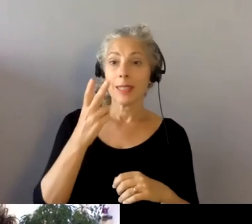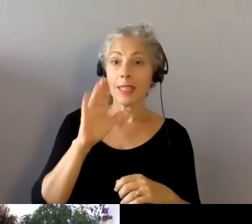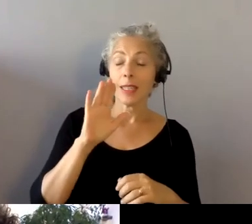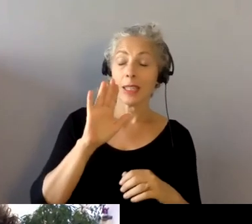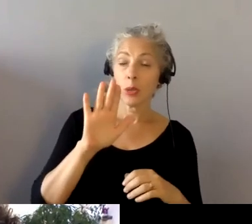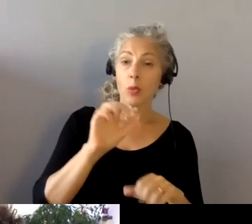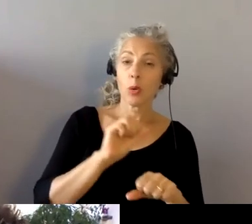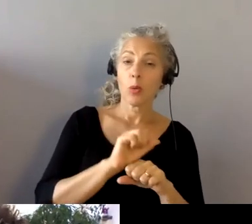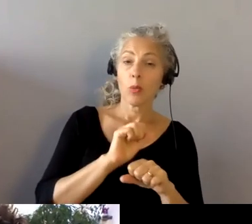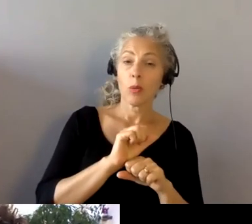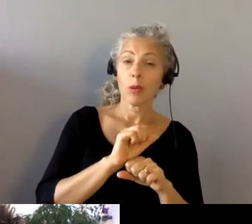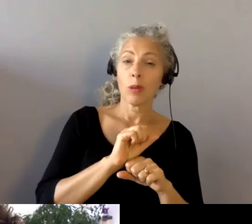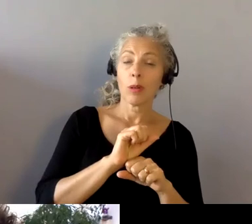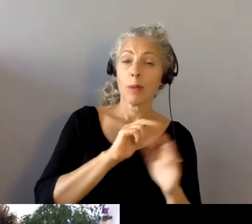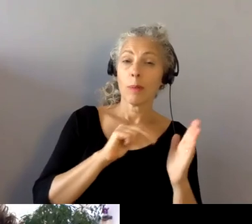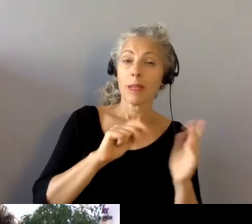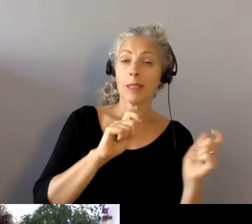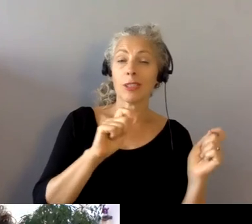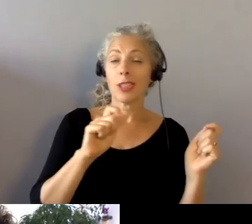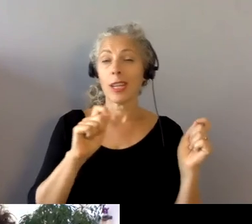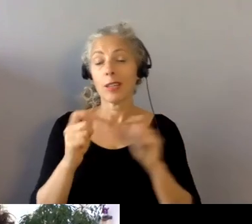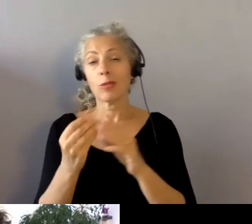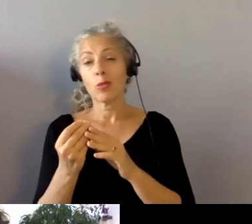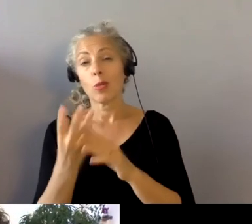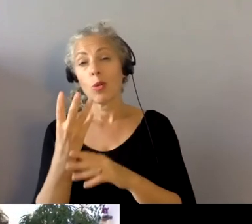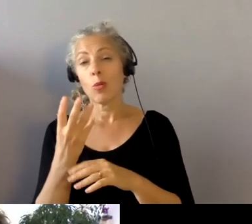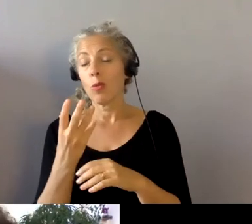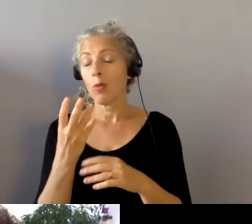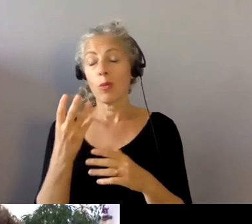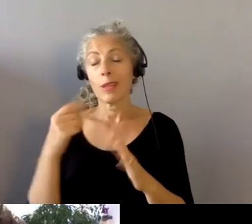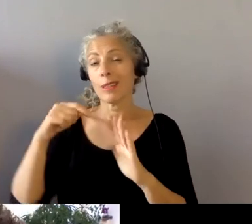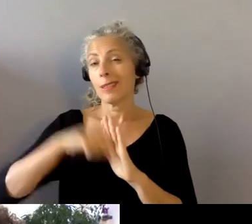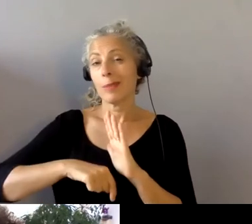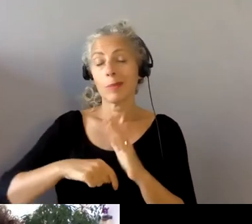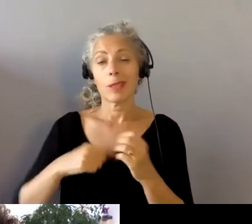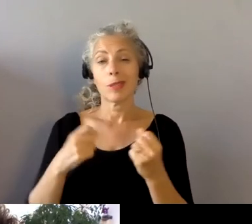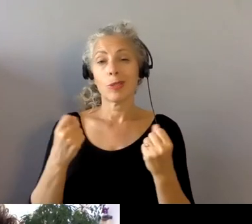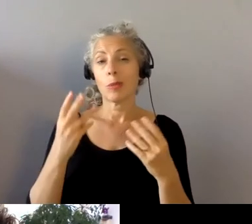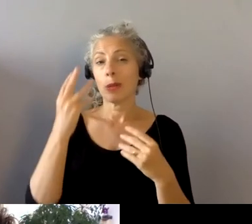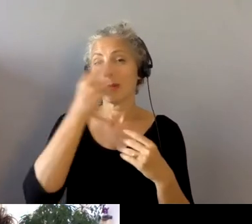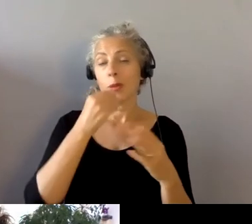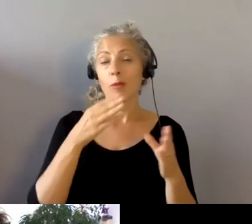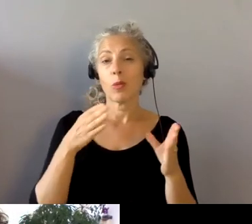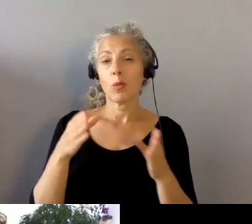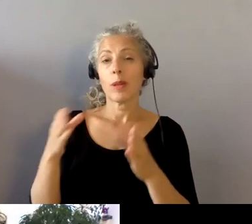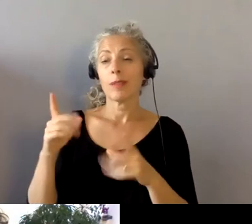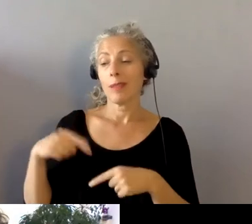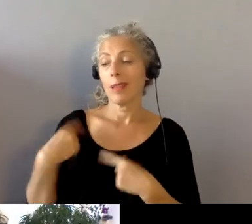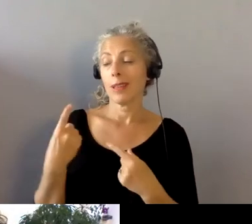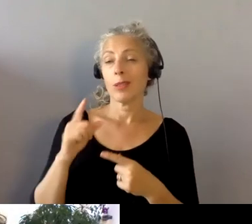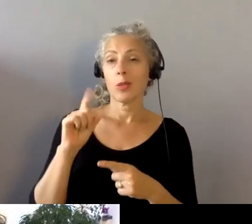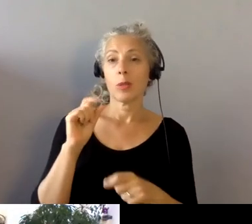has changed and shifted and grown and evolved and deepened in so many beautiful ways over the last 20